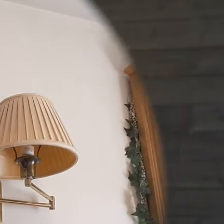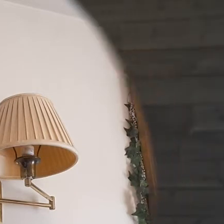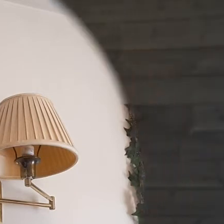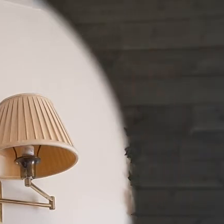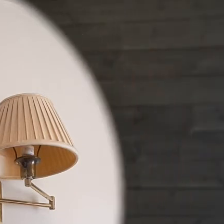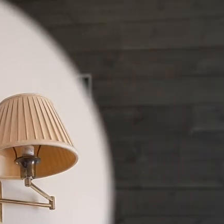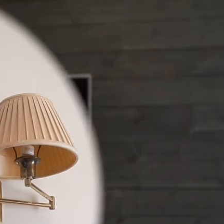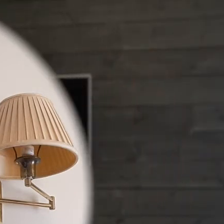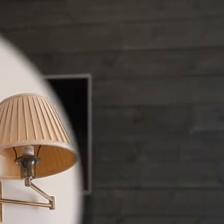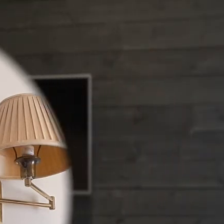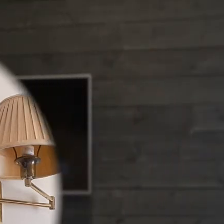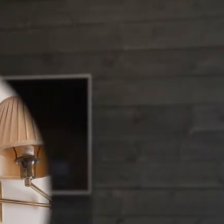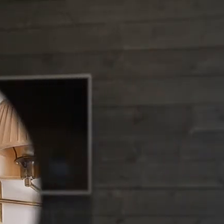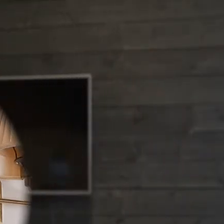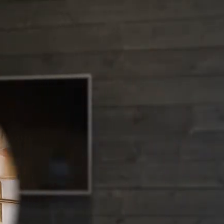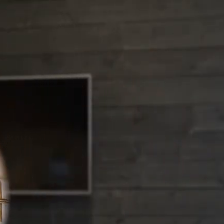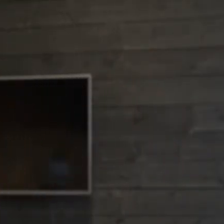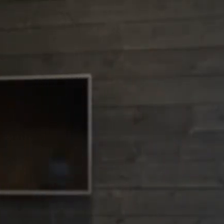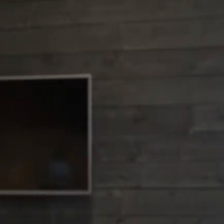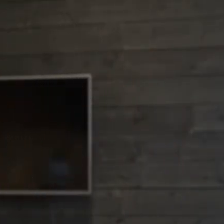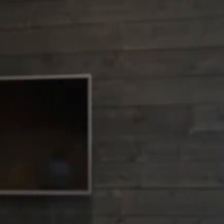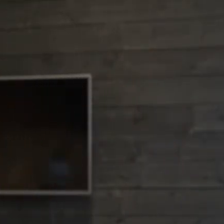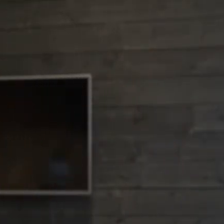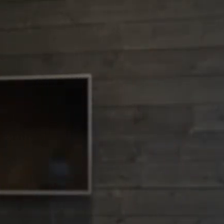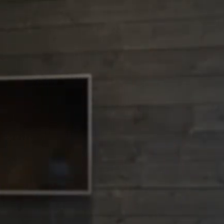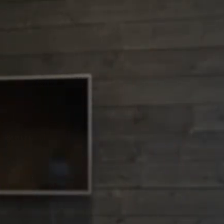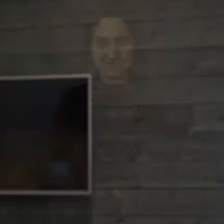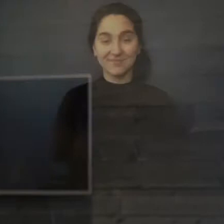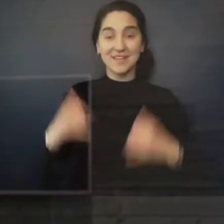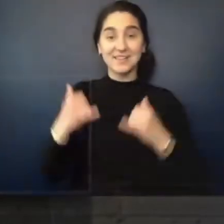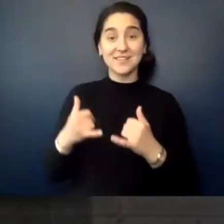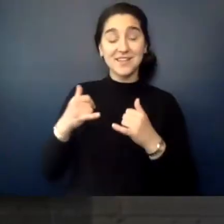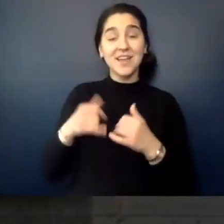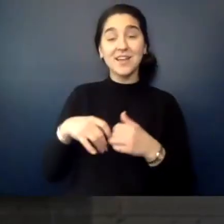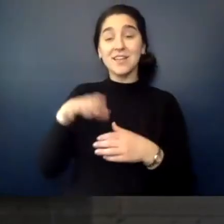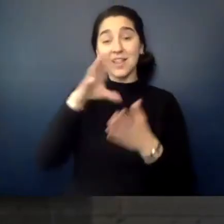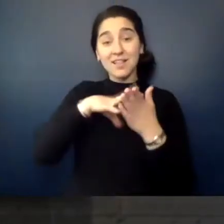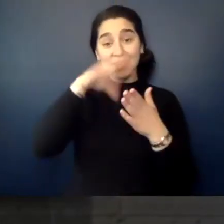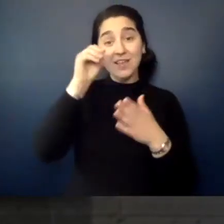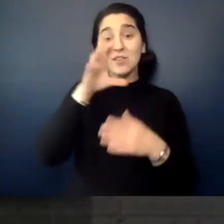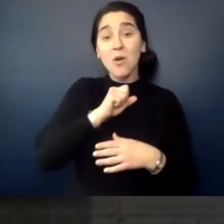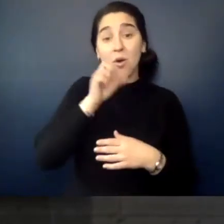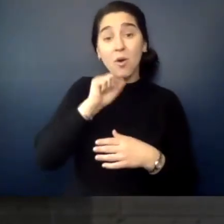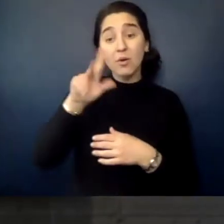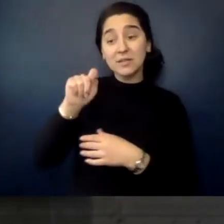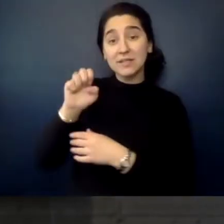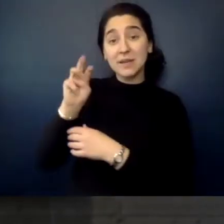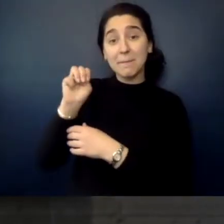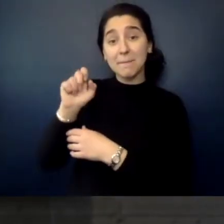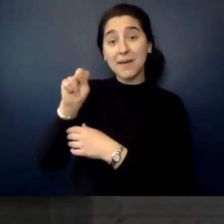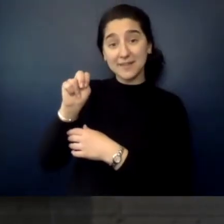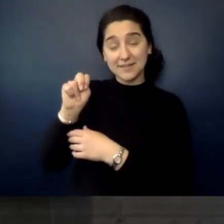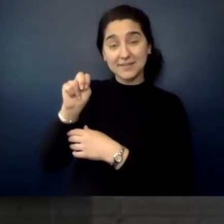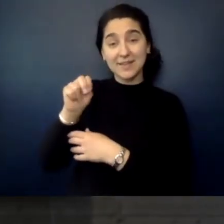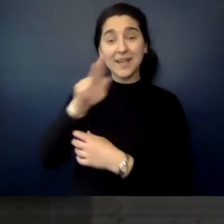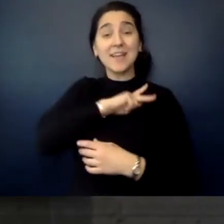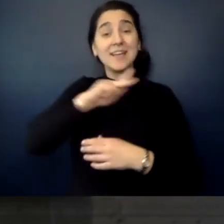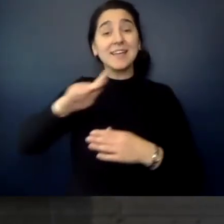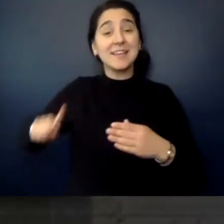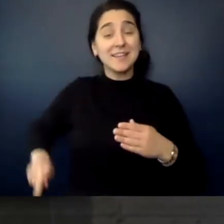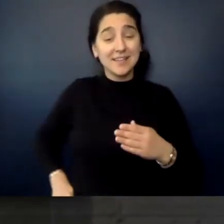Our Old Testament lesson is found in 1 Kings chapter 21, verses 1 through